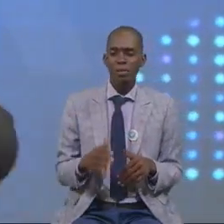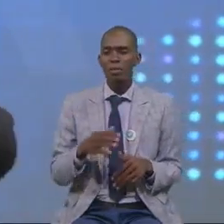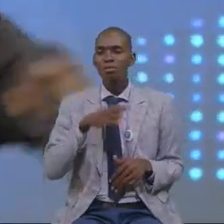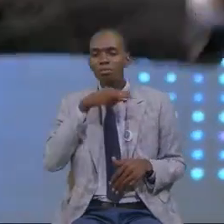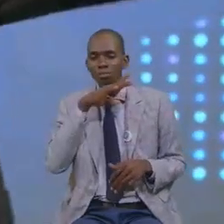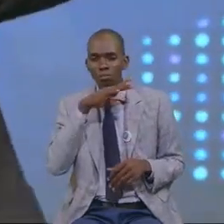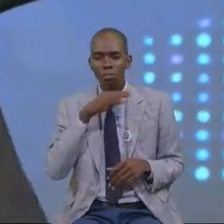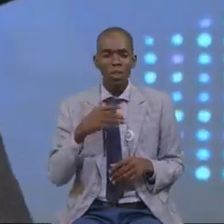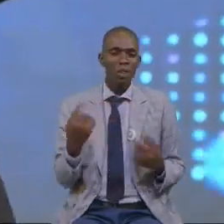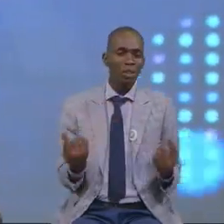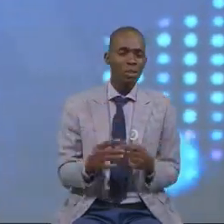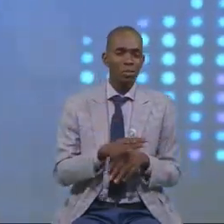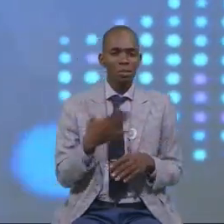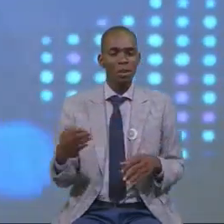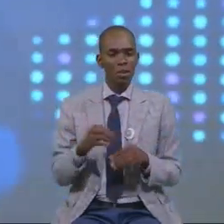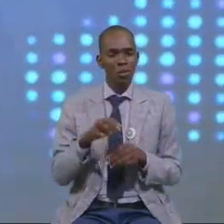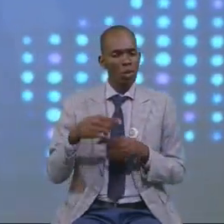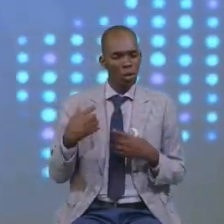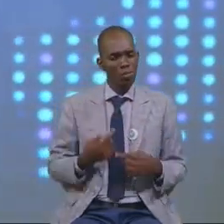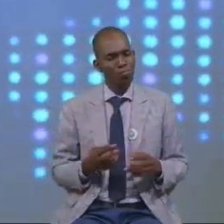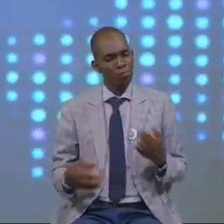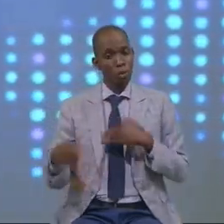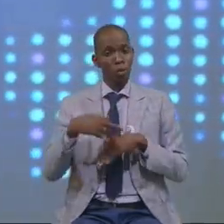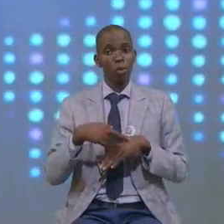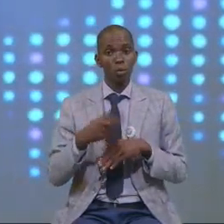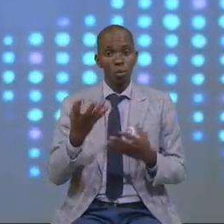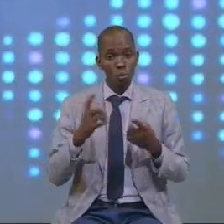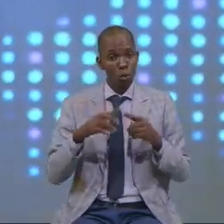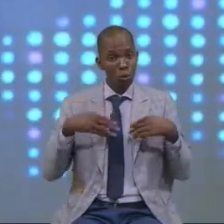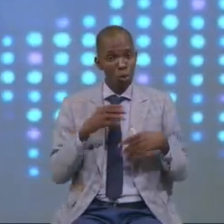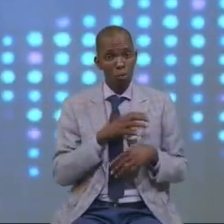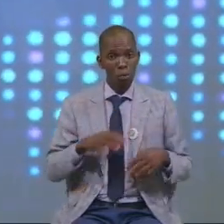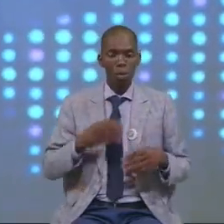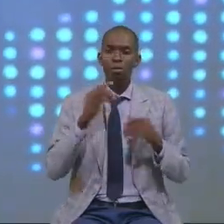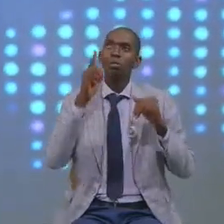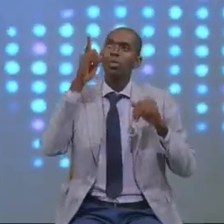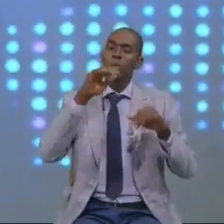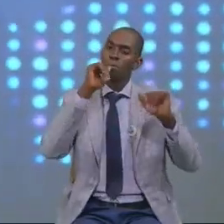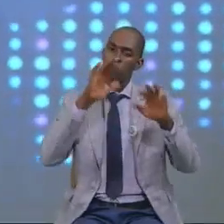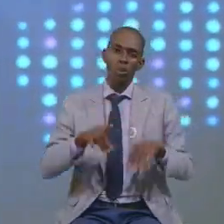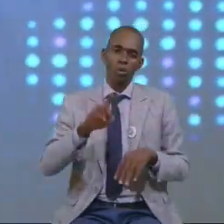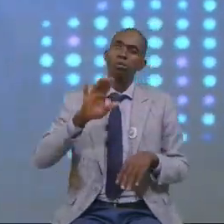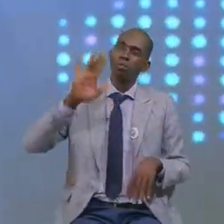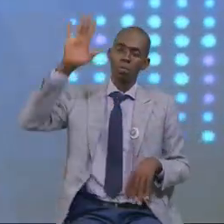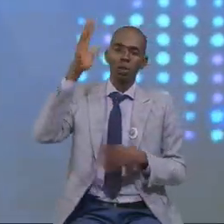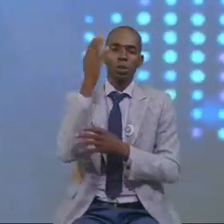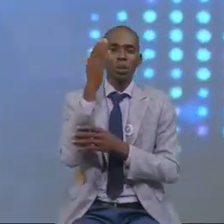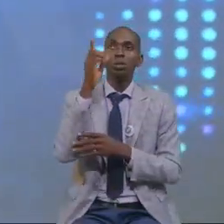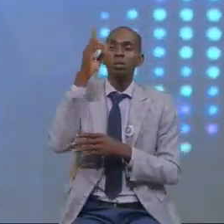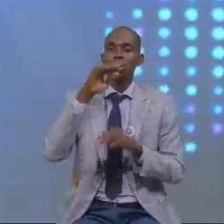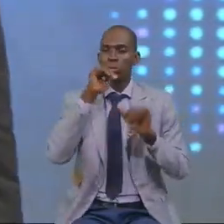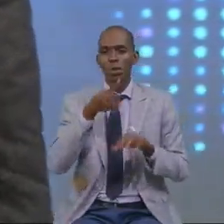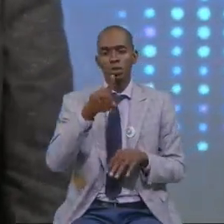perversions. Return. Wherever you are, where are you? Raise up that hand. God bless you. God bless you there. God bless you there. Raise